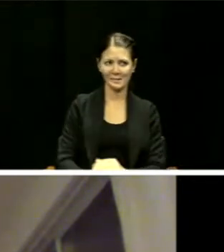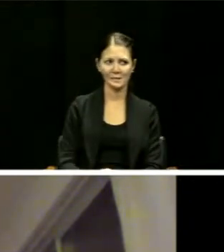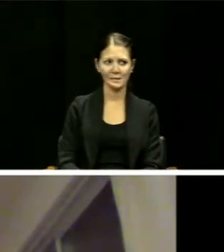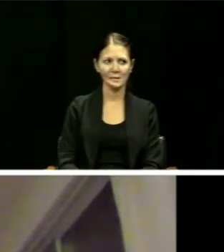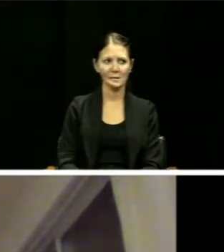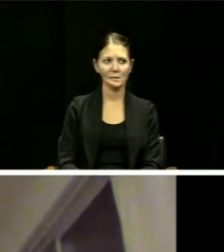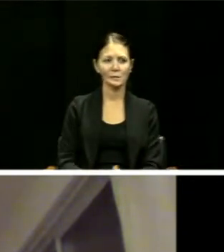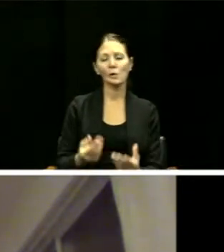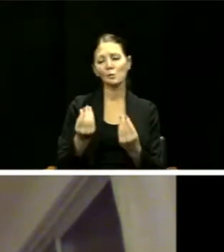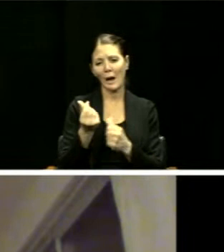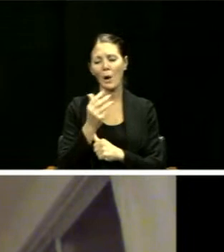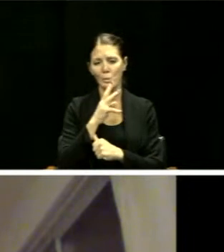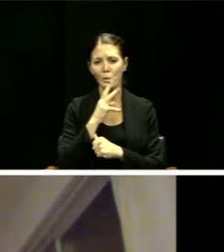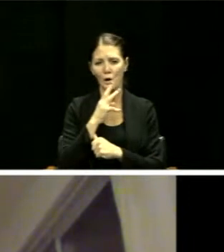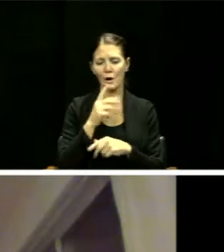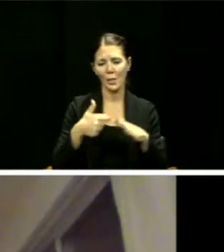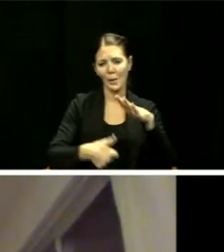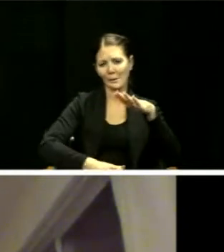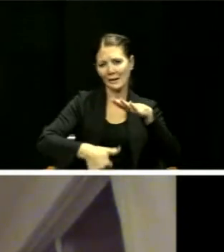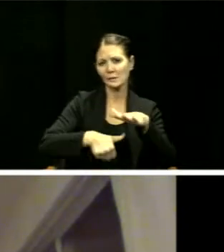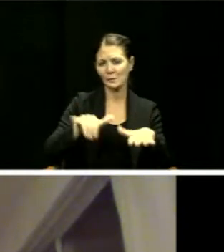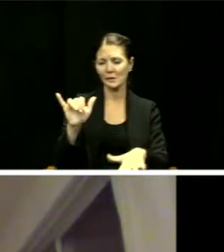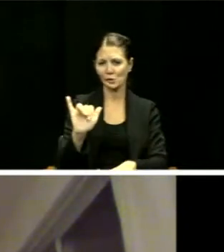Or groundwater, I should say, in the basement as well.